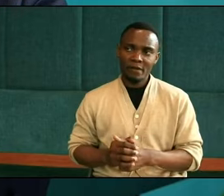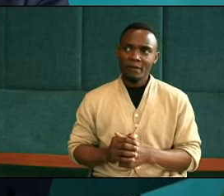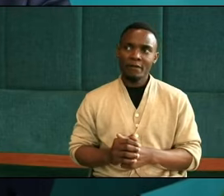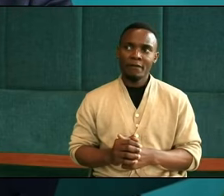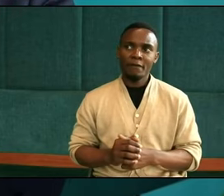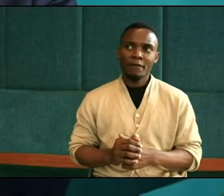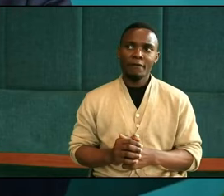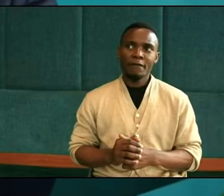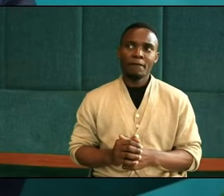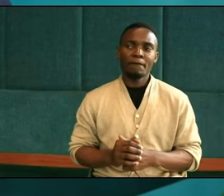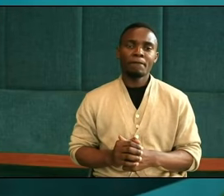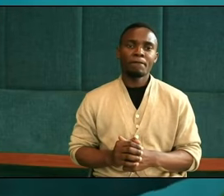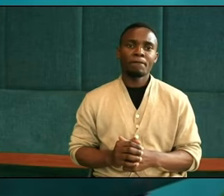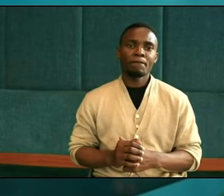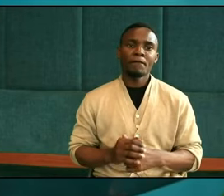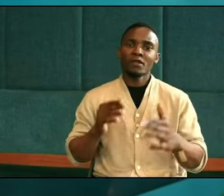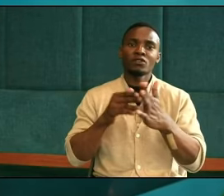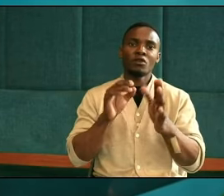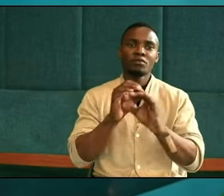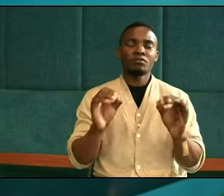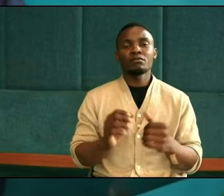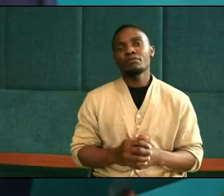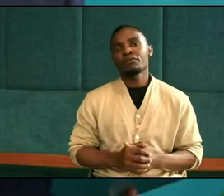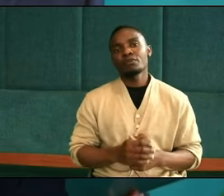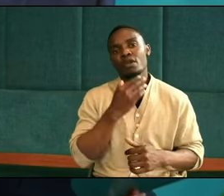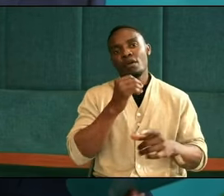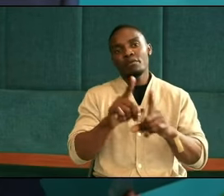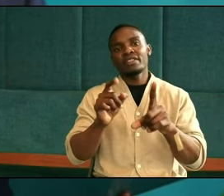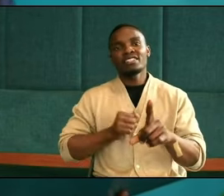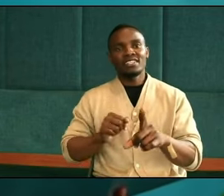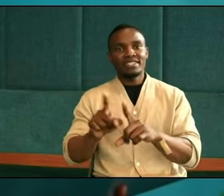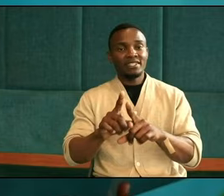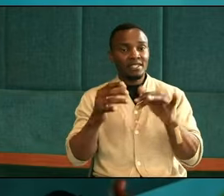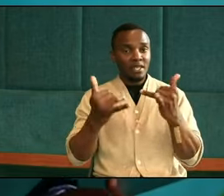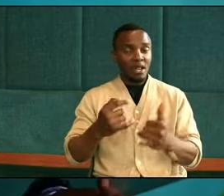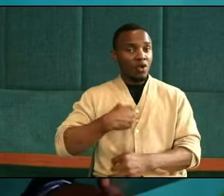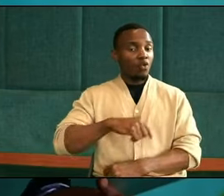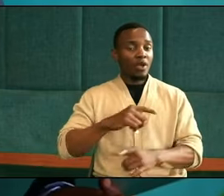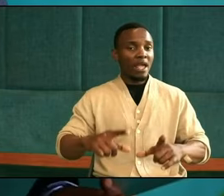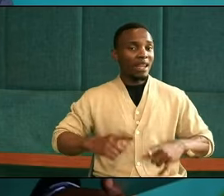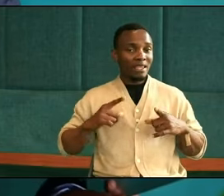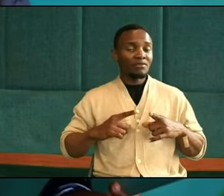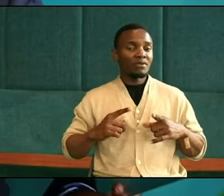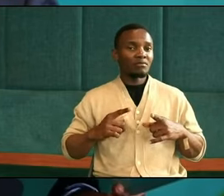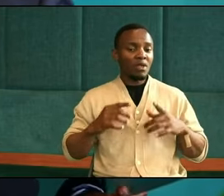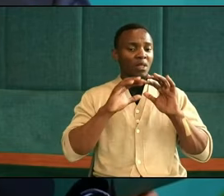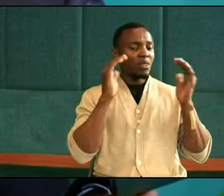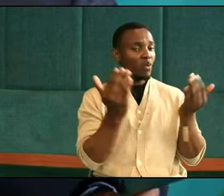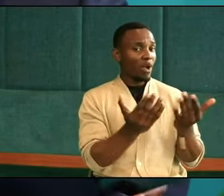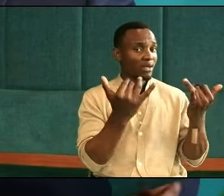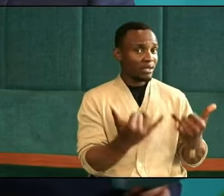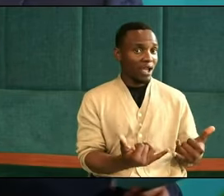not relaxing in any way. My brothers and sisters, we are living in tough times. We are